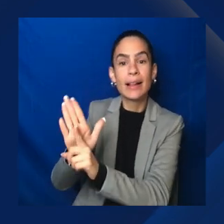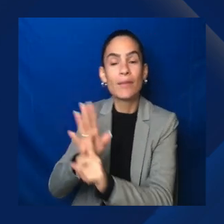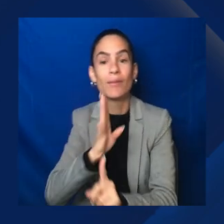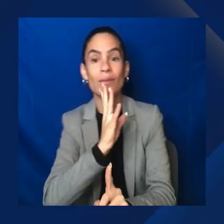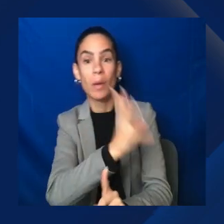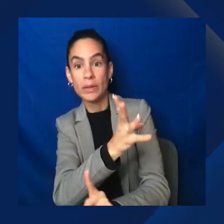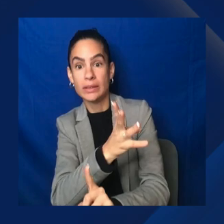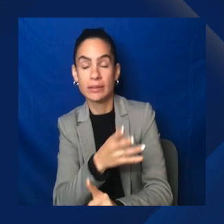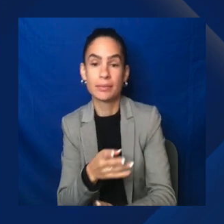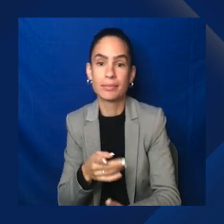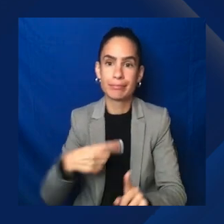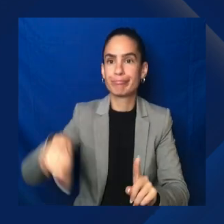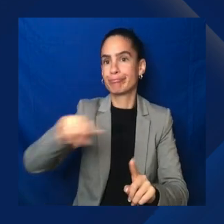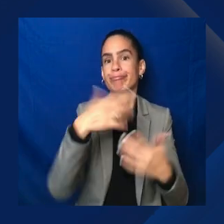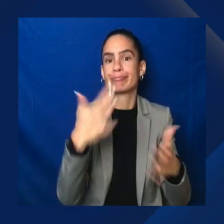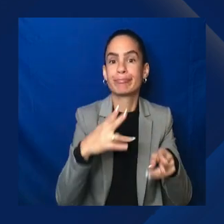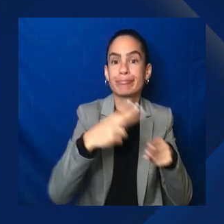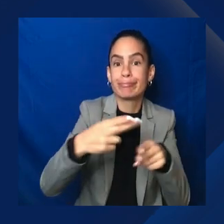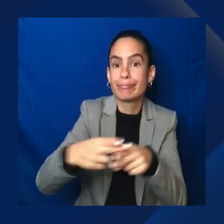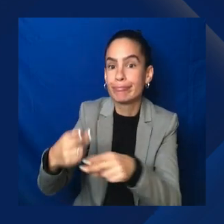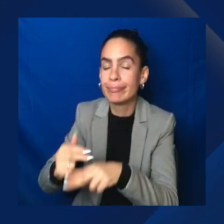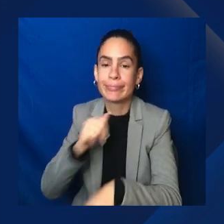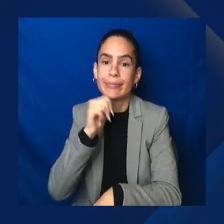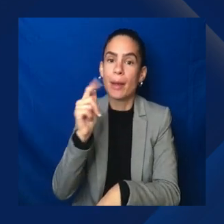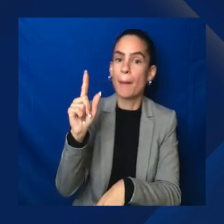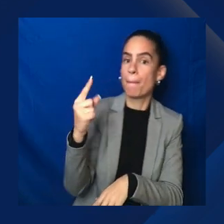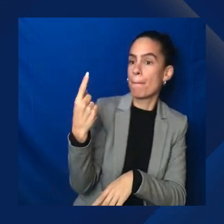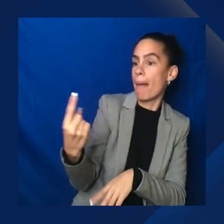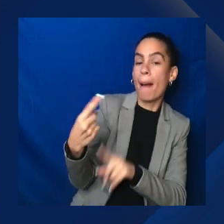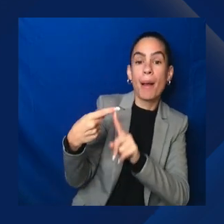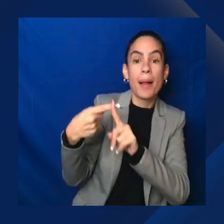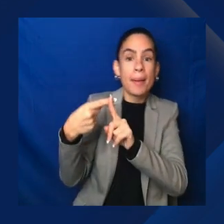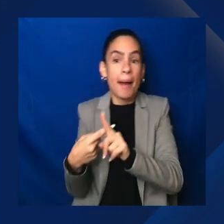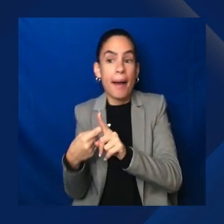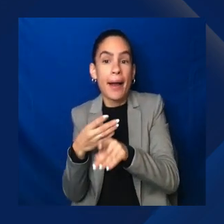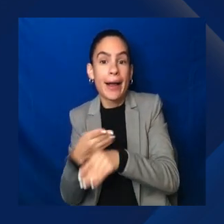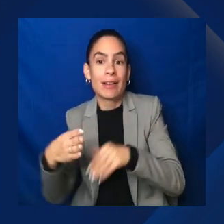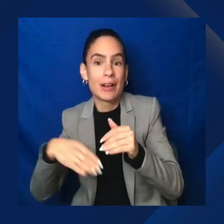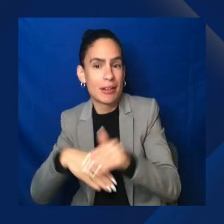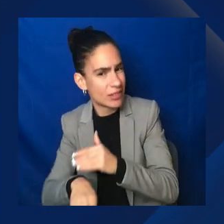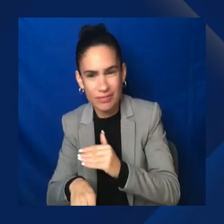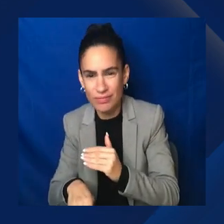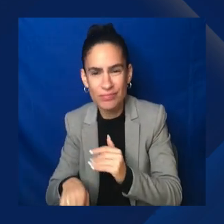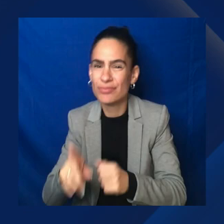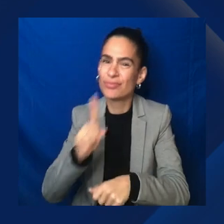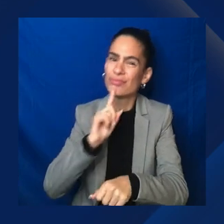a month or a couple of weeks after the mom gives birth, it's continued care.